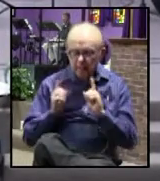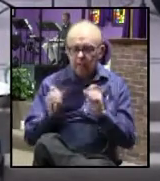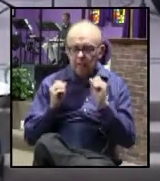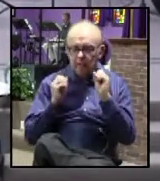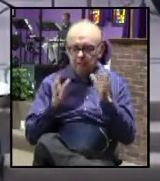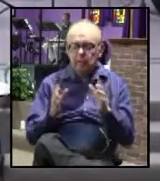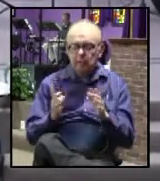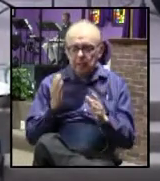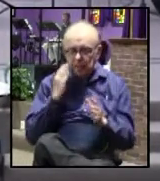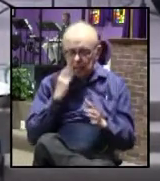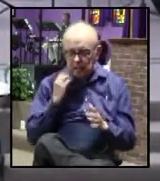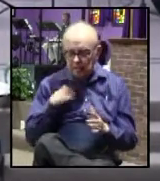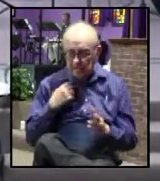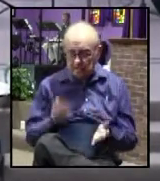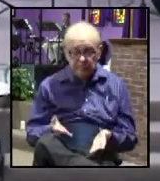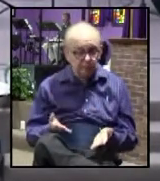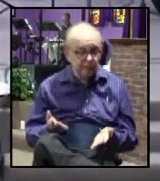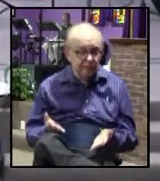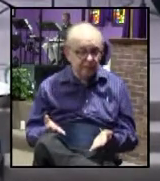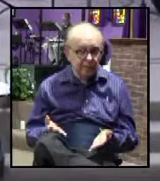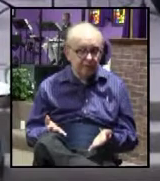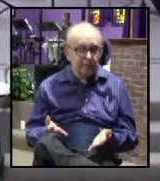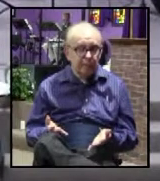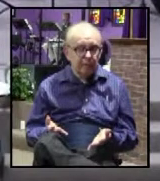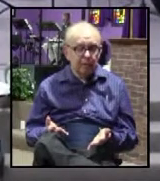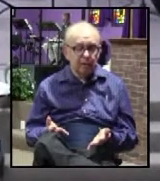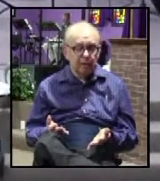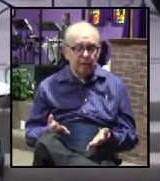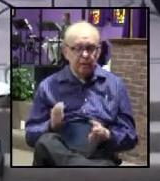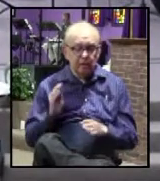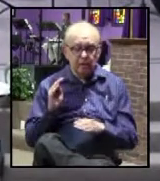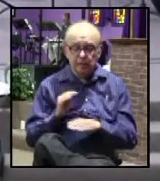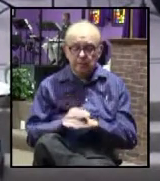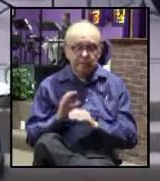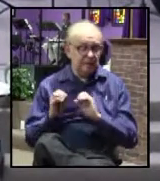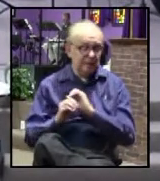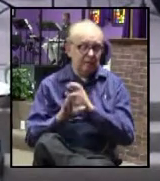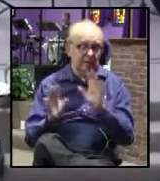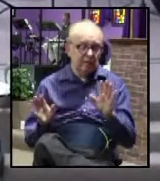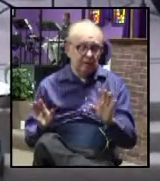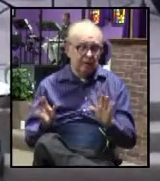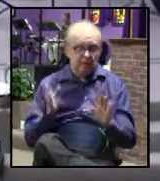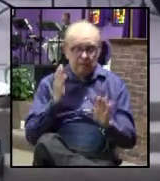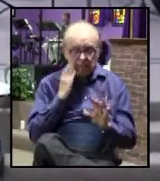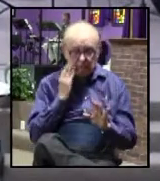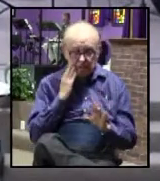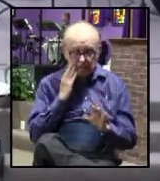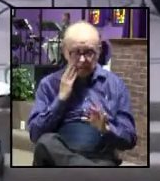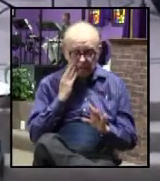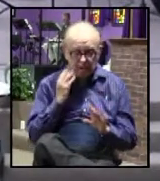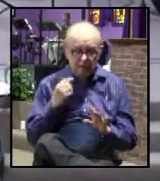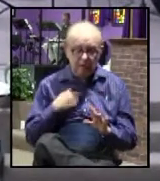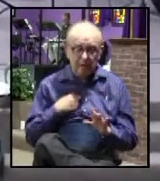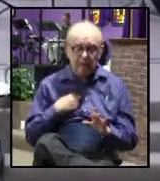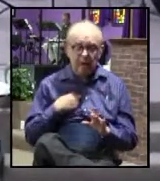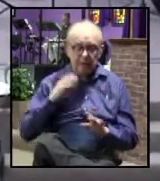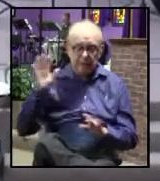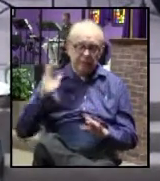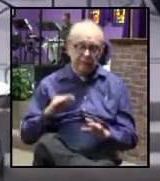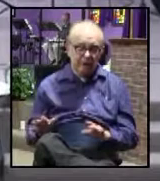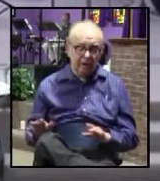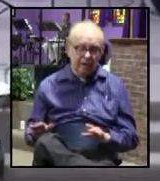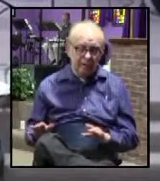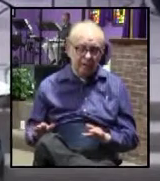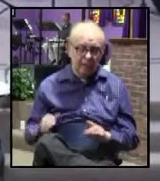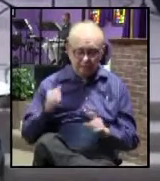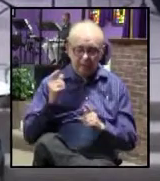Father, I know what I'm here for, your mission is clear. You know whose He was. I am a child of God. I am